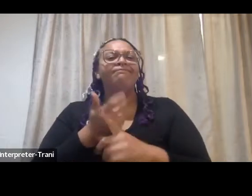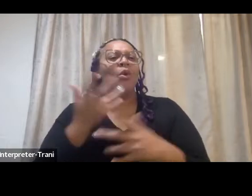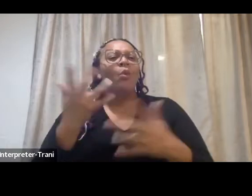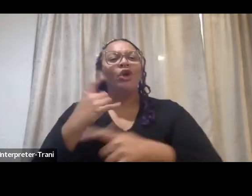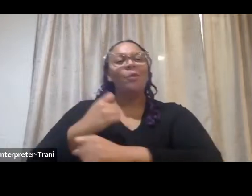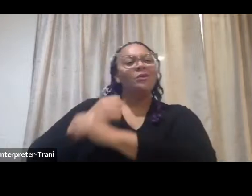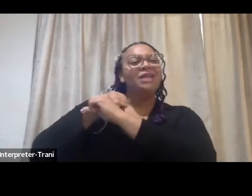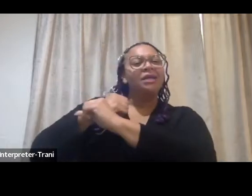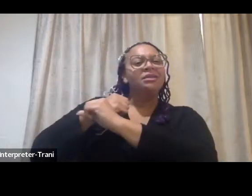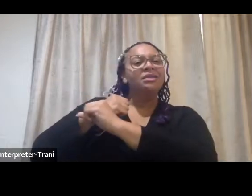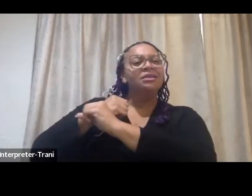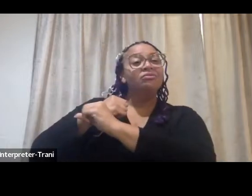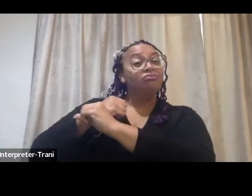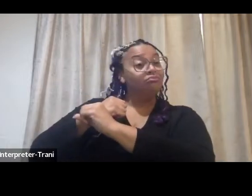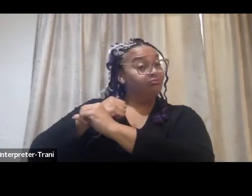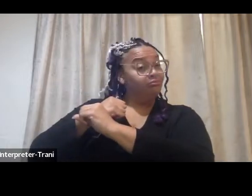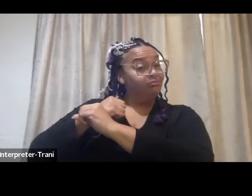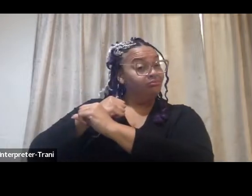protecting?